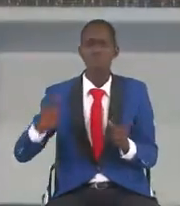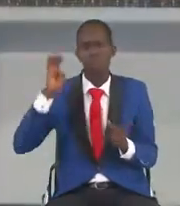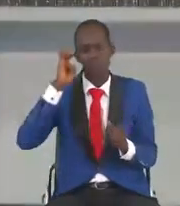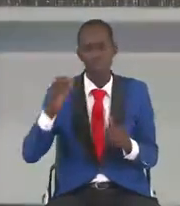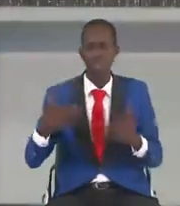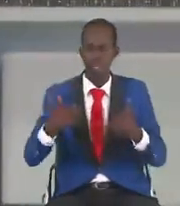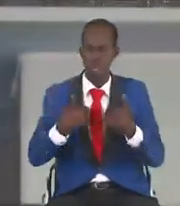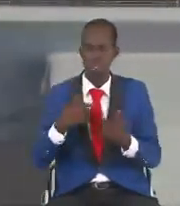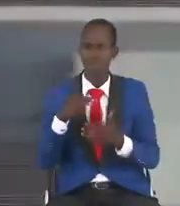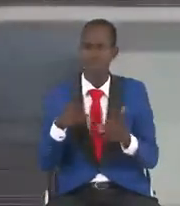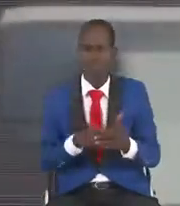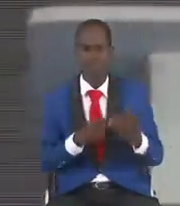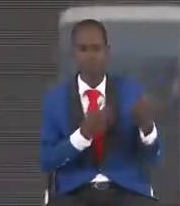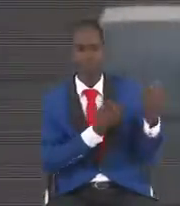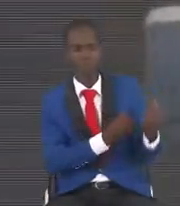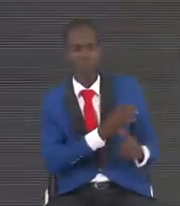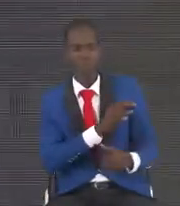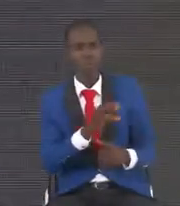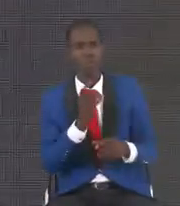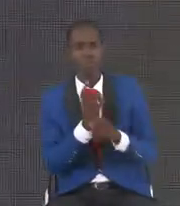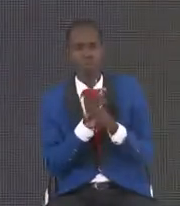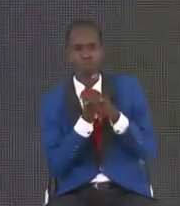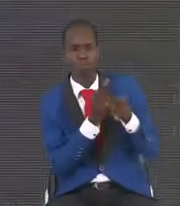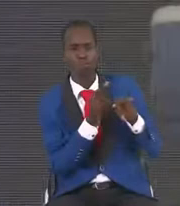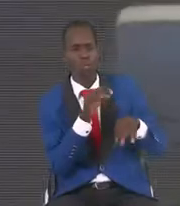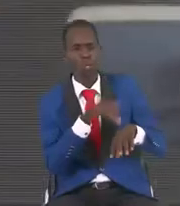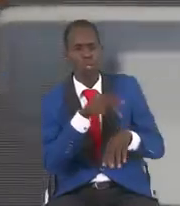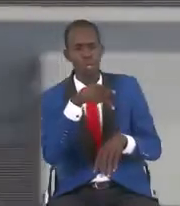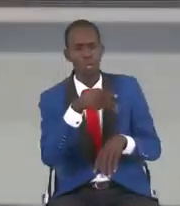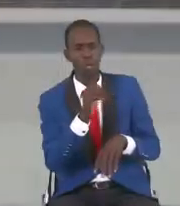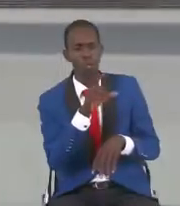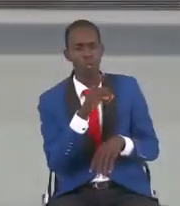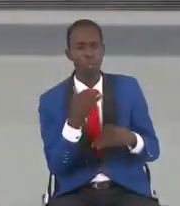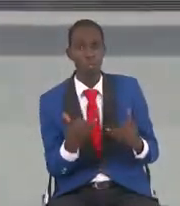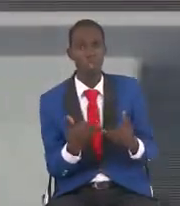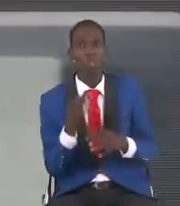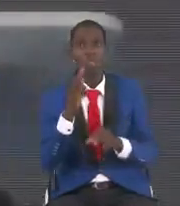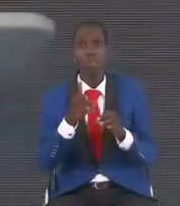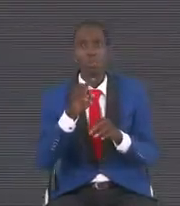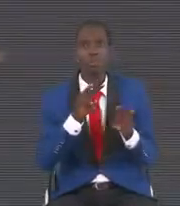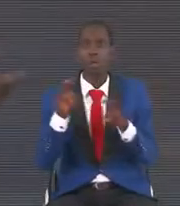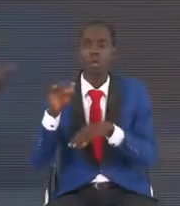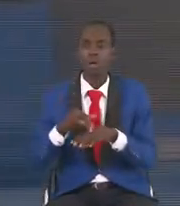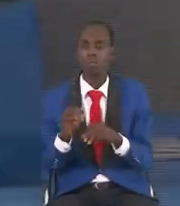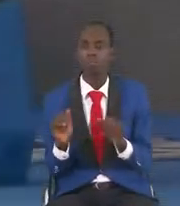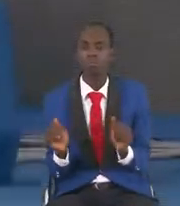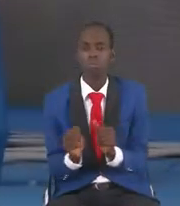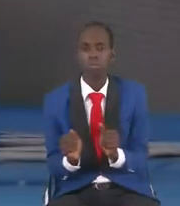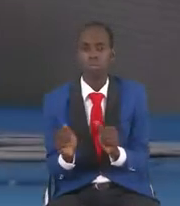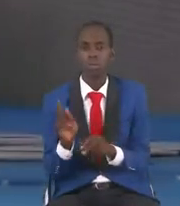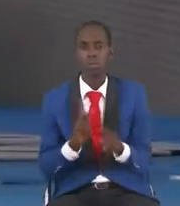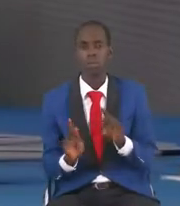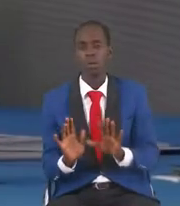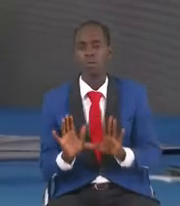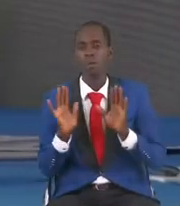then just looking at him now, if you look at timid people, fearful people,